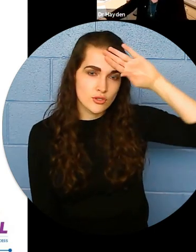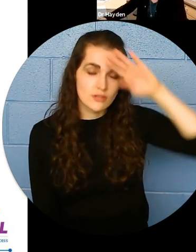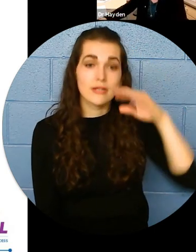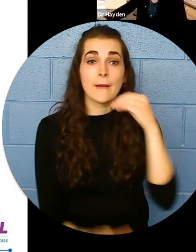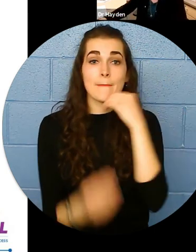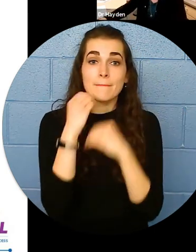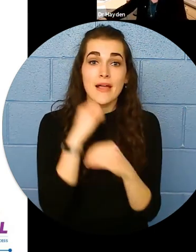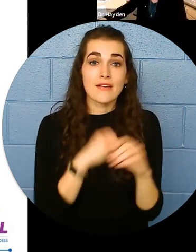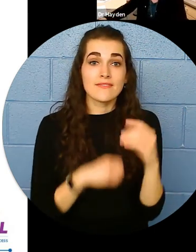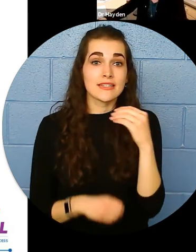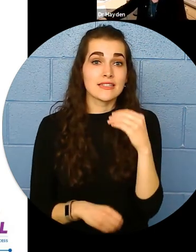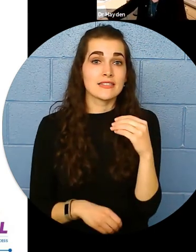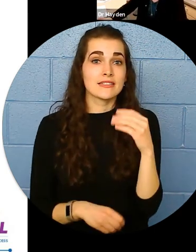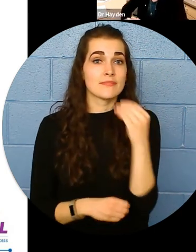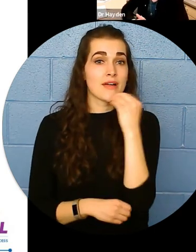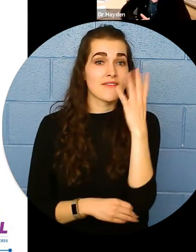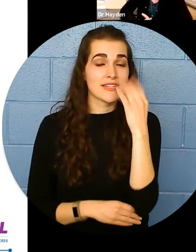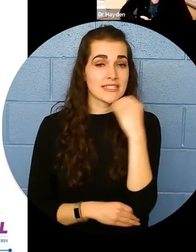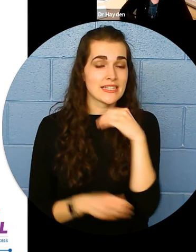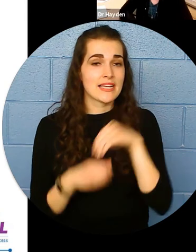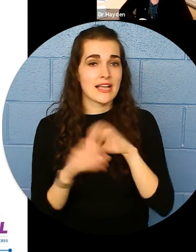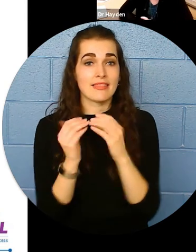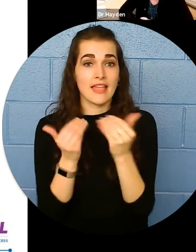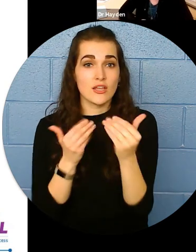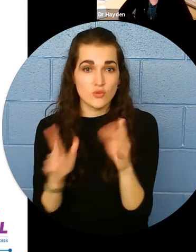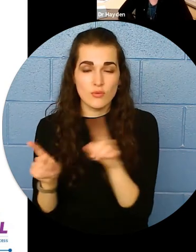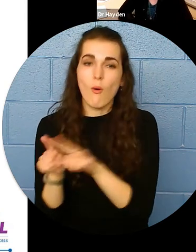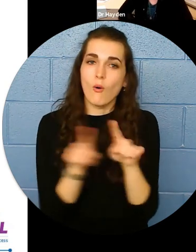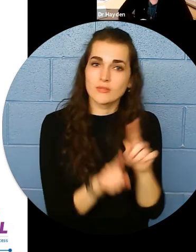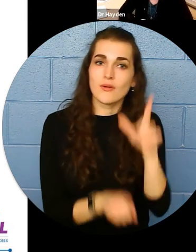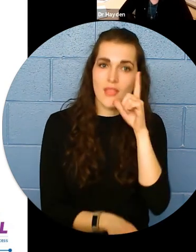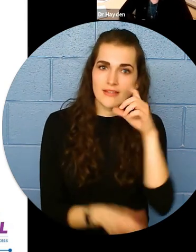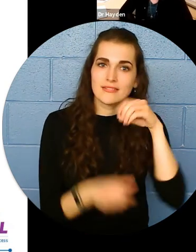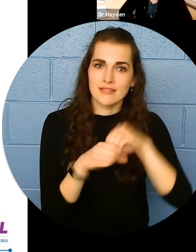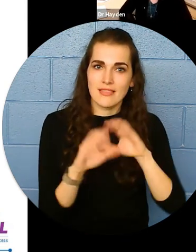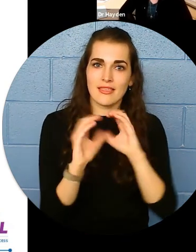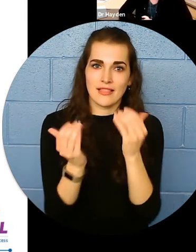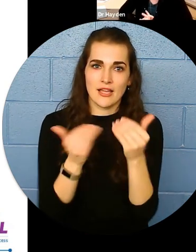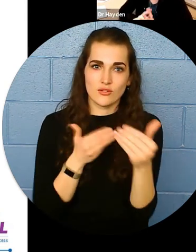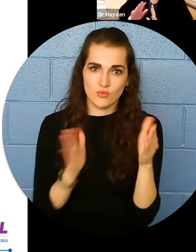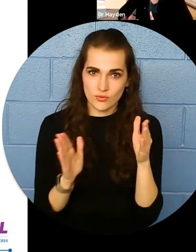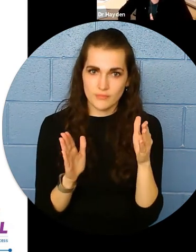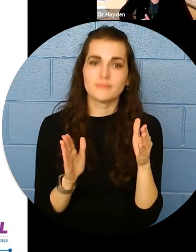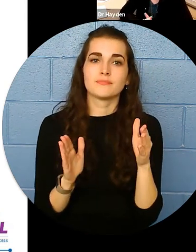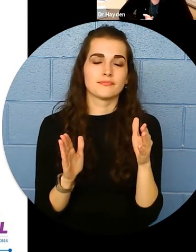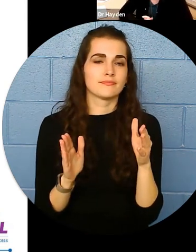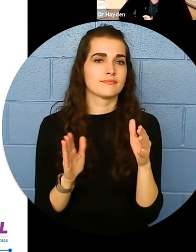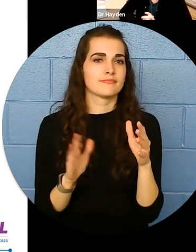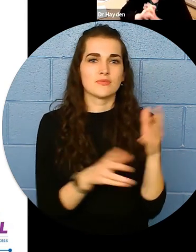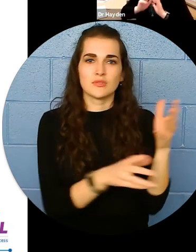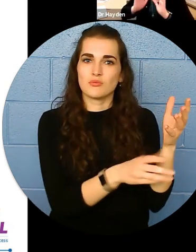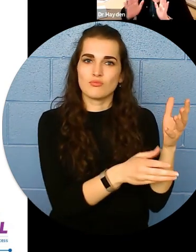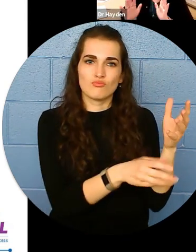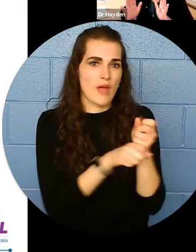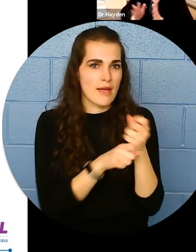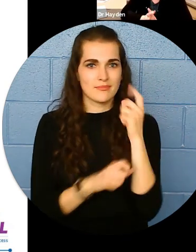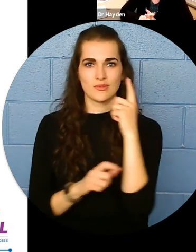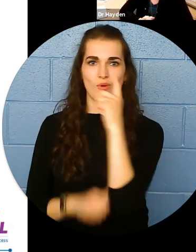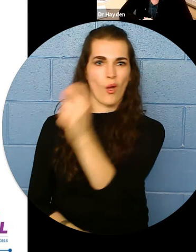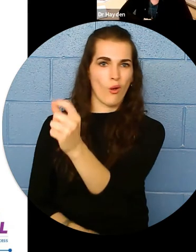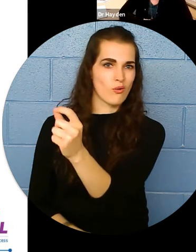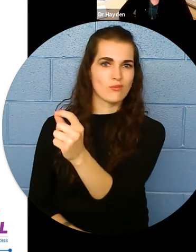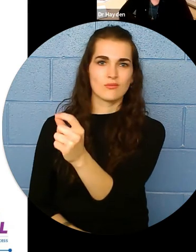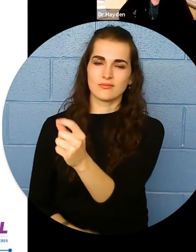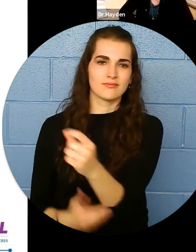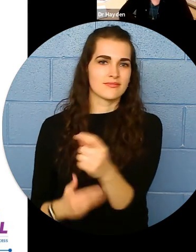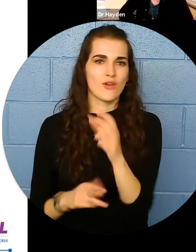eaten in the classrooms along with lunch. So again, these are, grab and go.